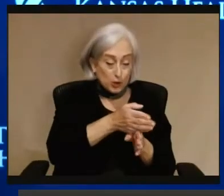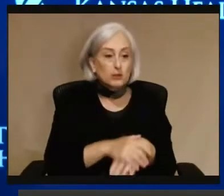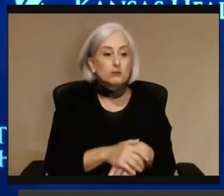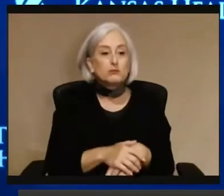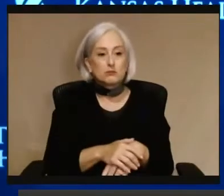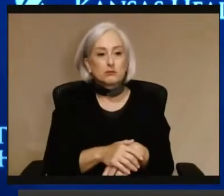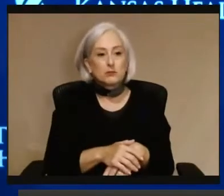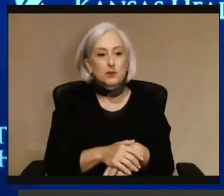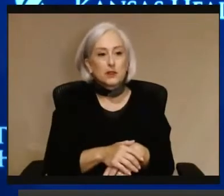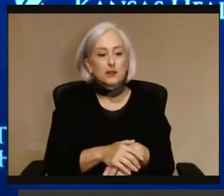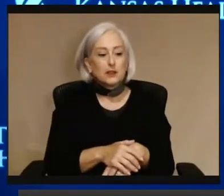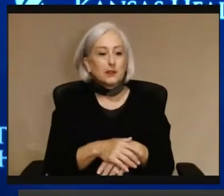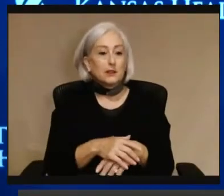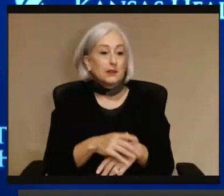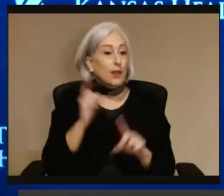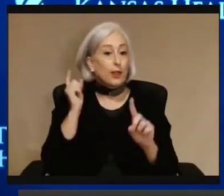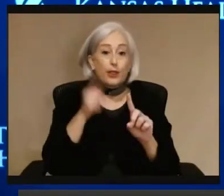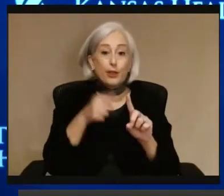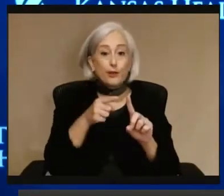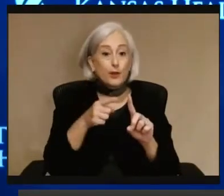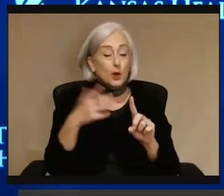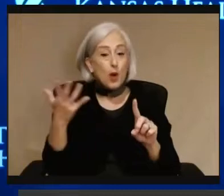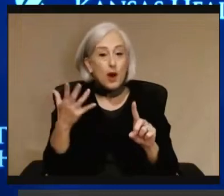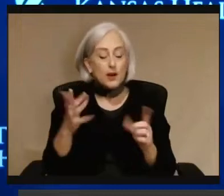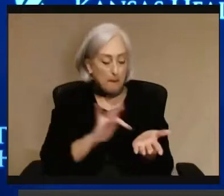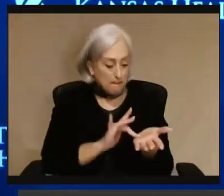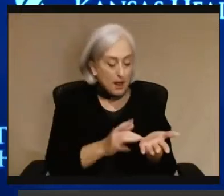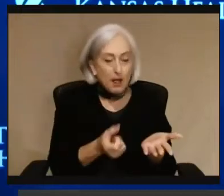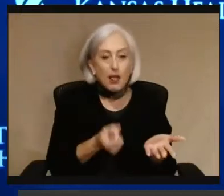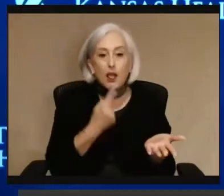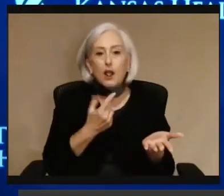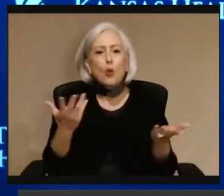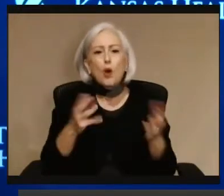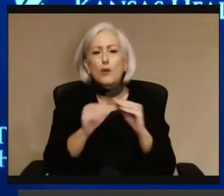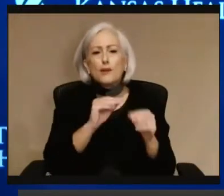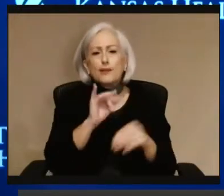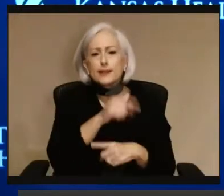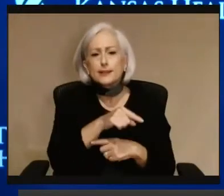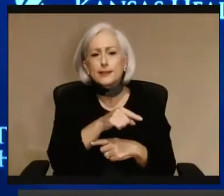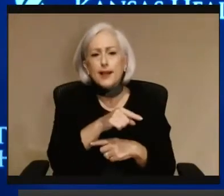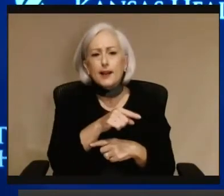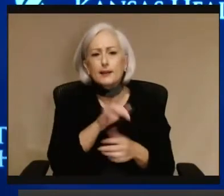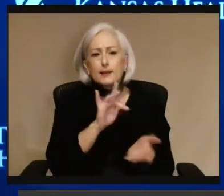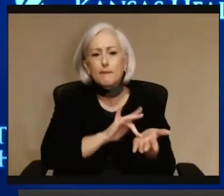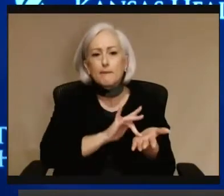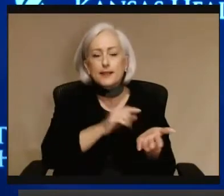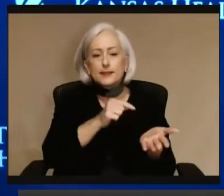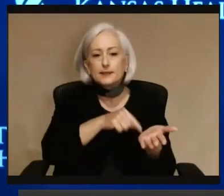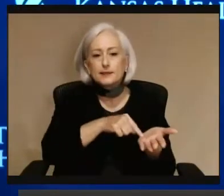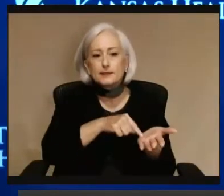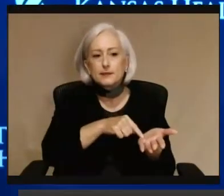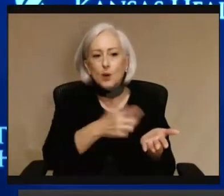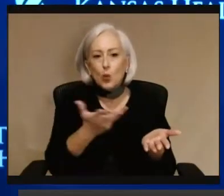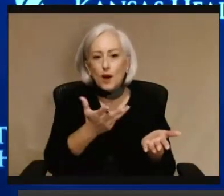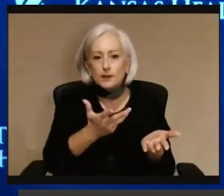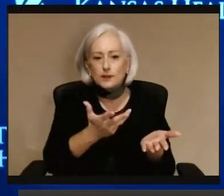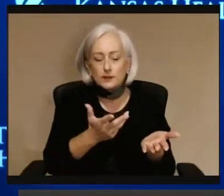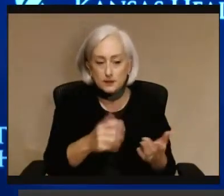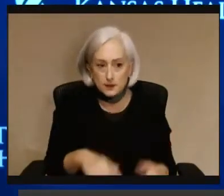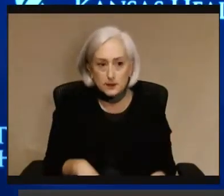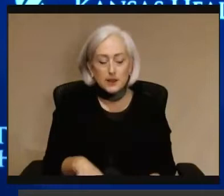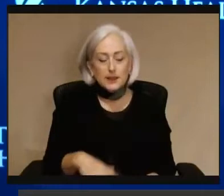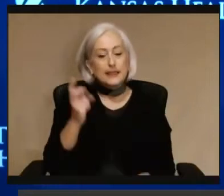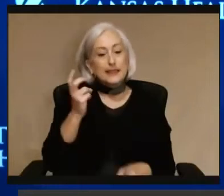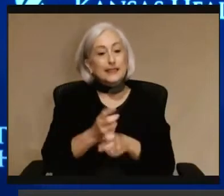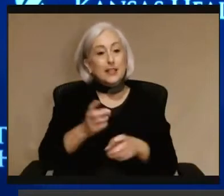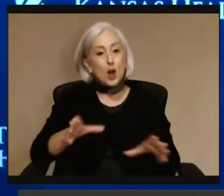pill. What do I take? What's going to fix this? And I think that we have a difficult time accepting that we